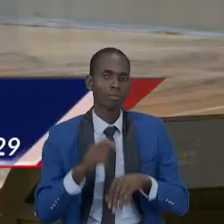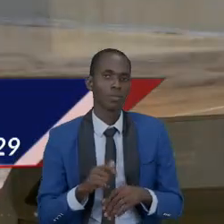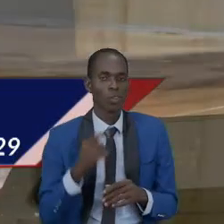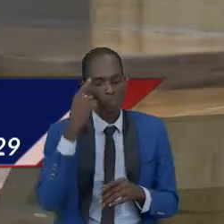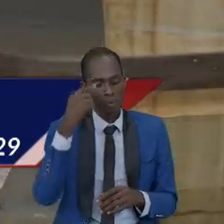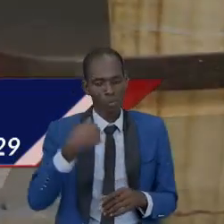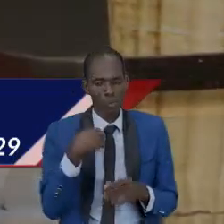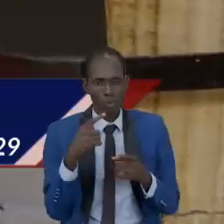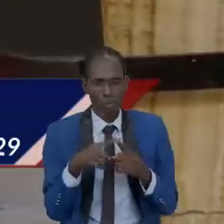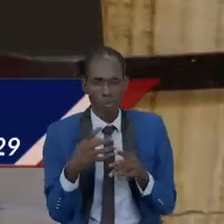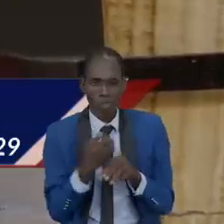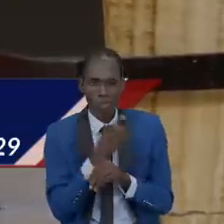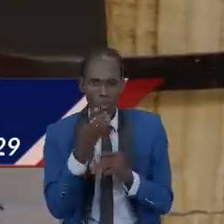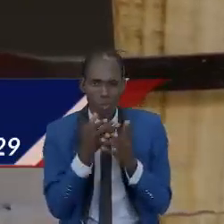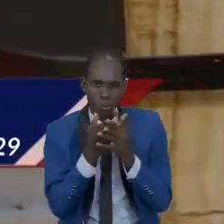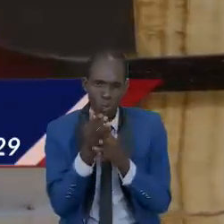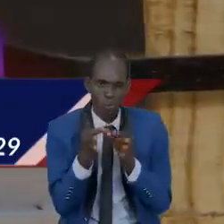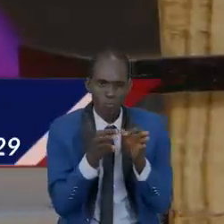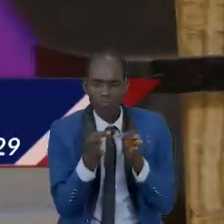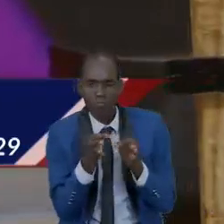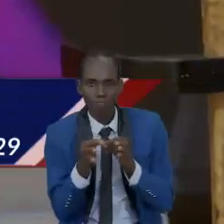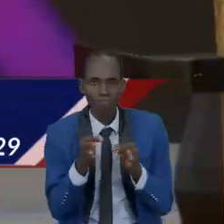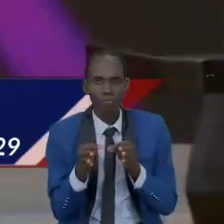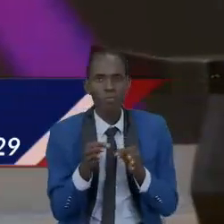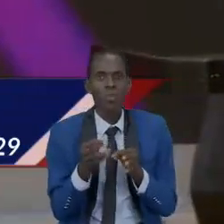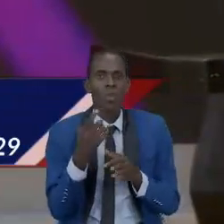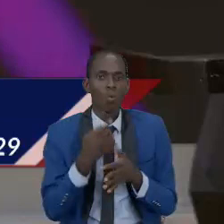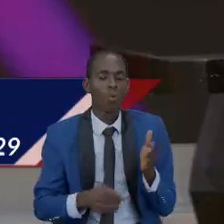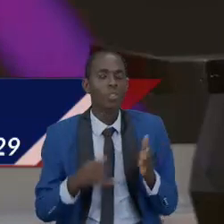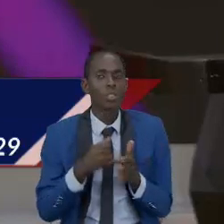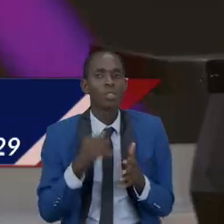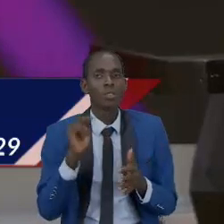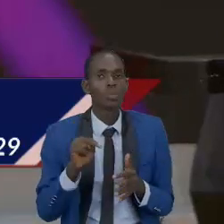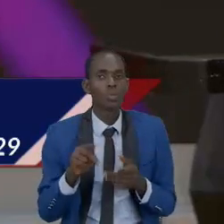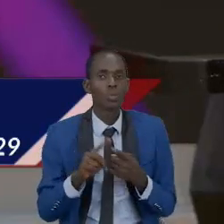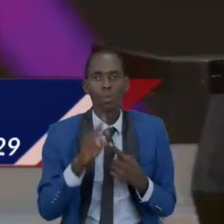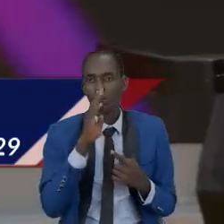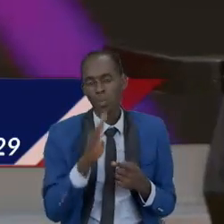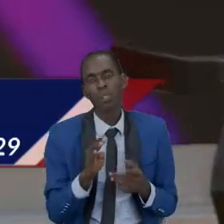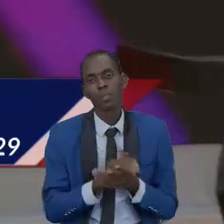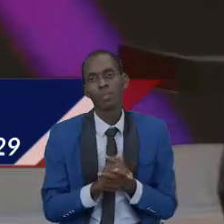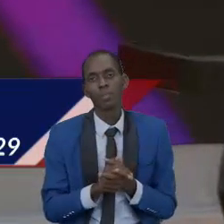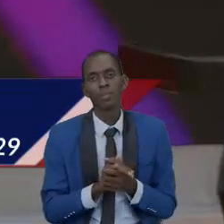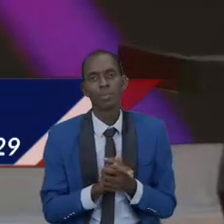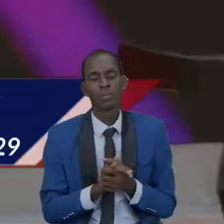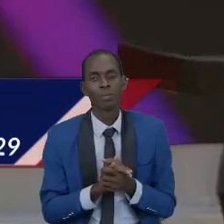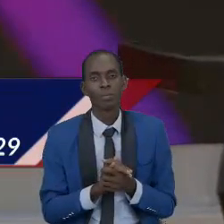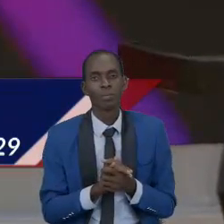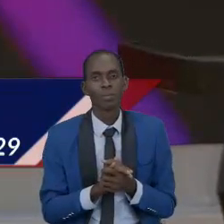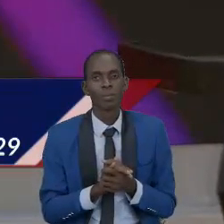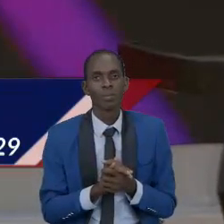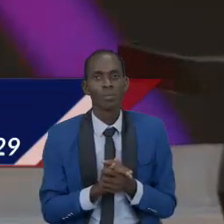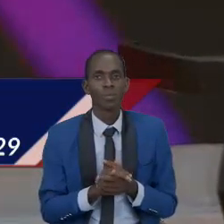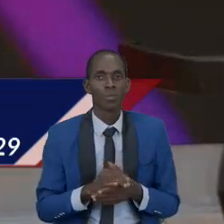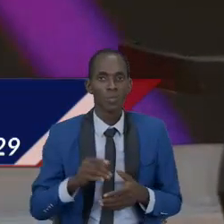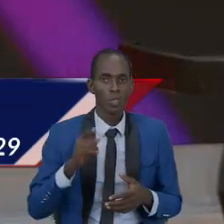to take you through, you know, the way it ought to be. The way it ought to be is this: when you read that sentence,